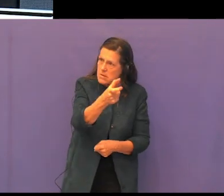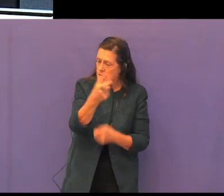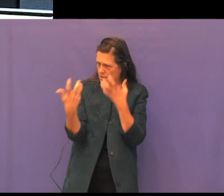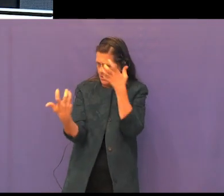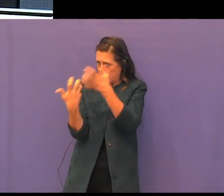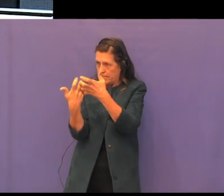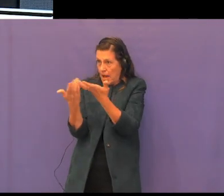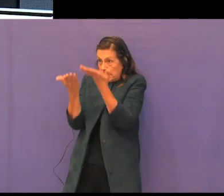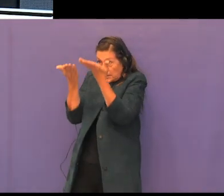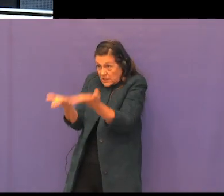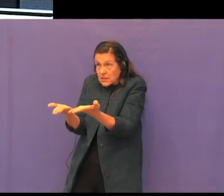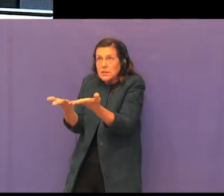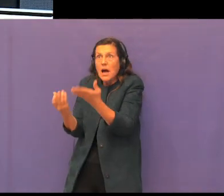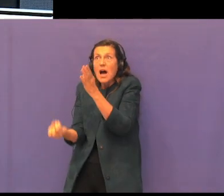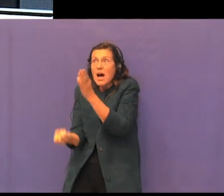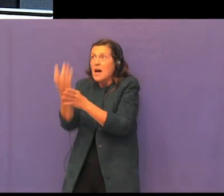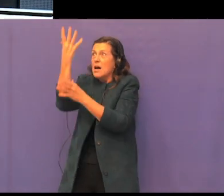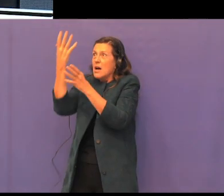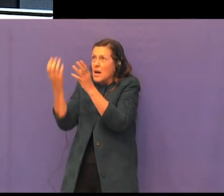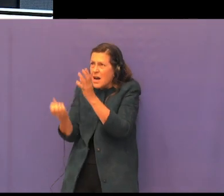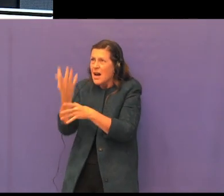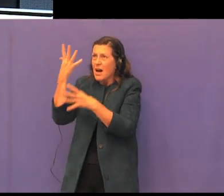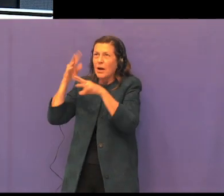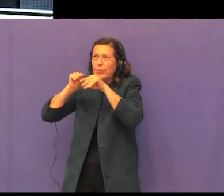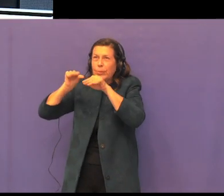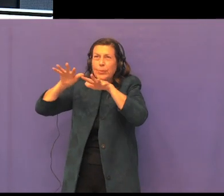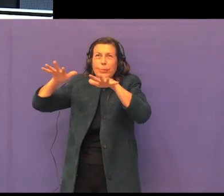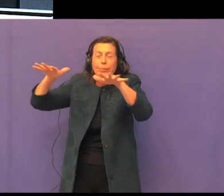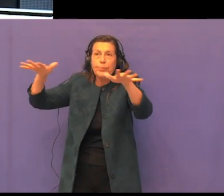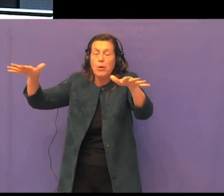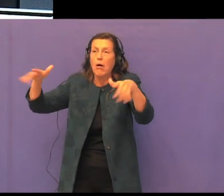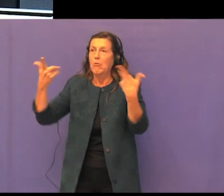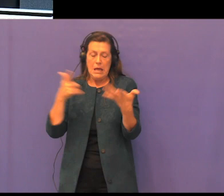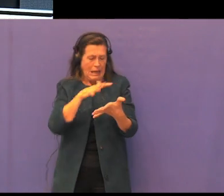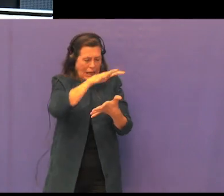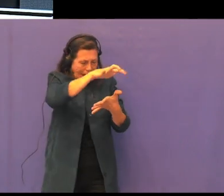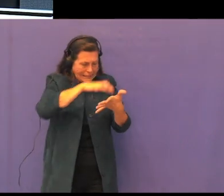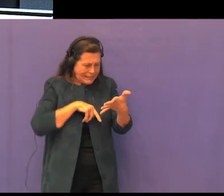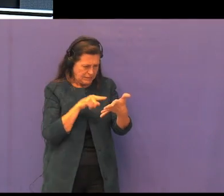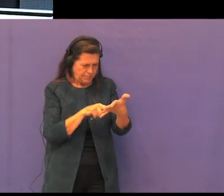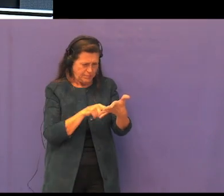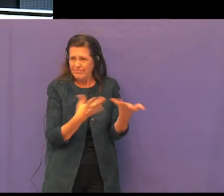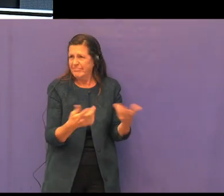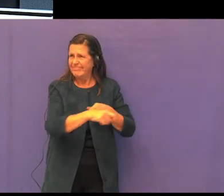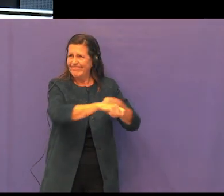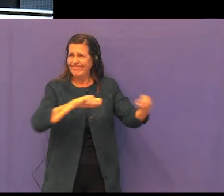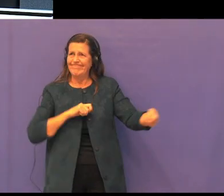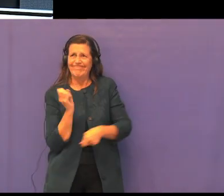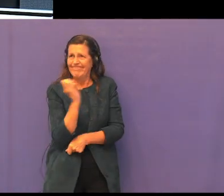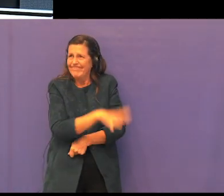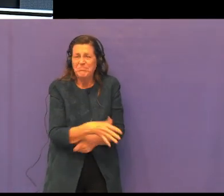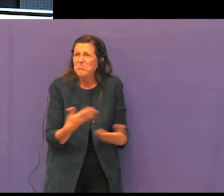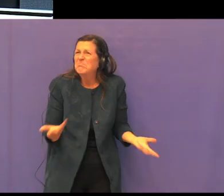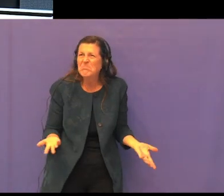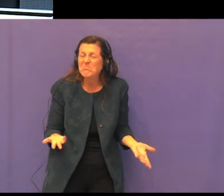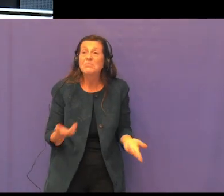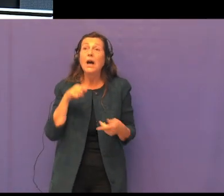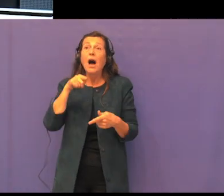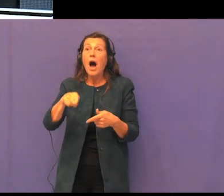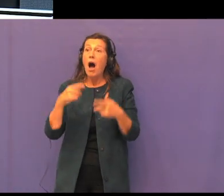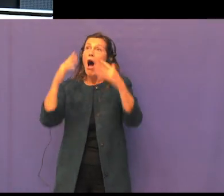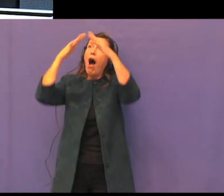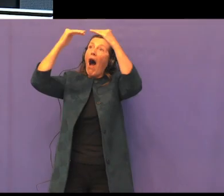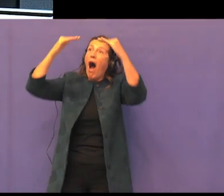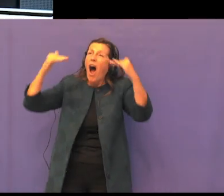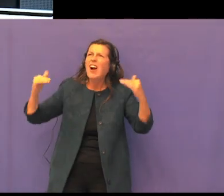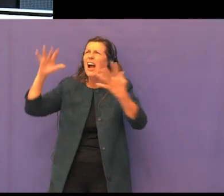obsolete overnight, and overly complex hierarchies fade away. People suddenly find it difficult to hit upon the right